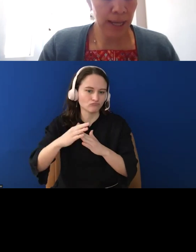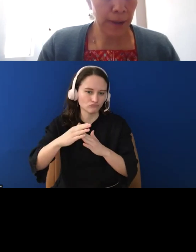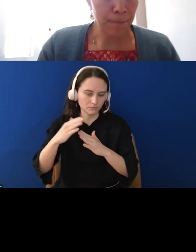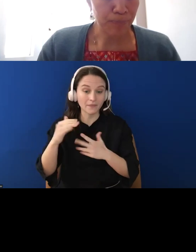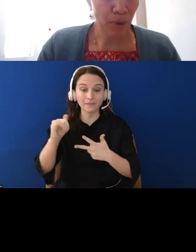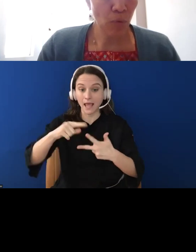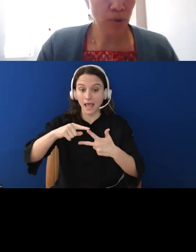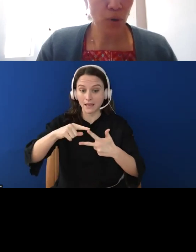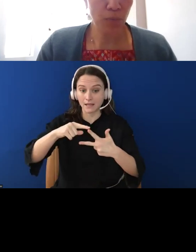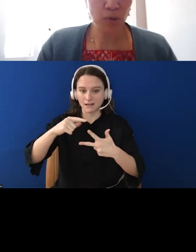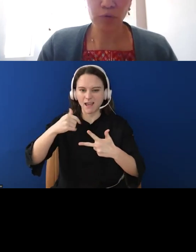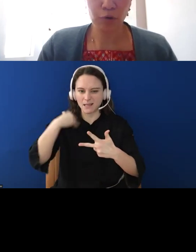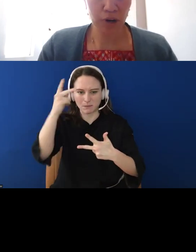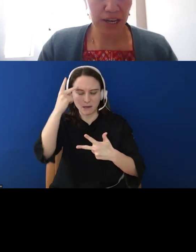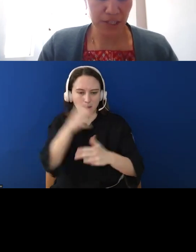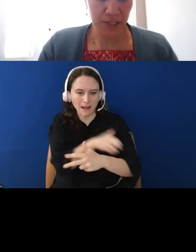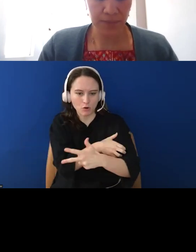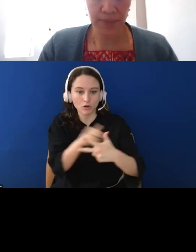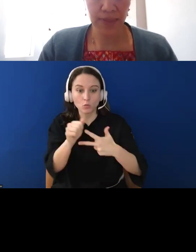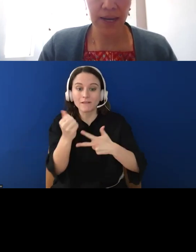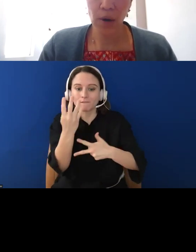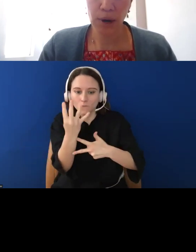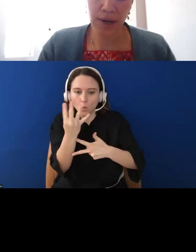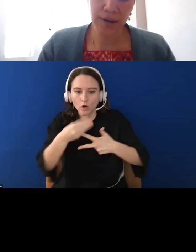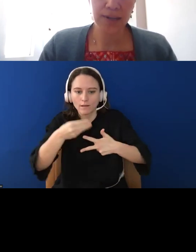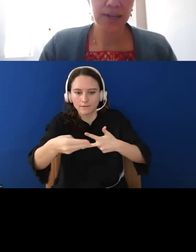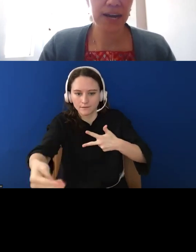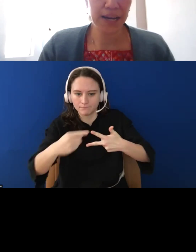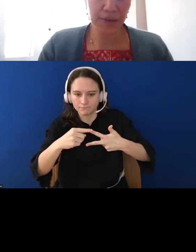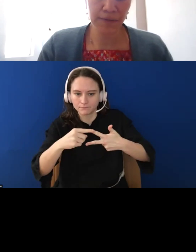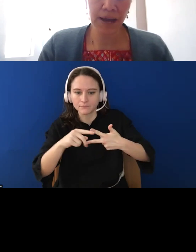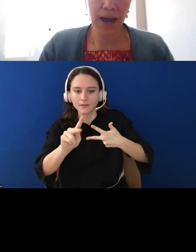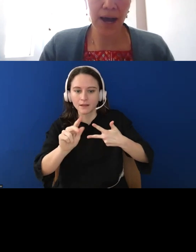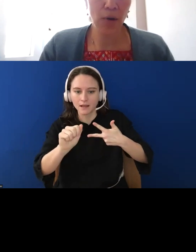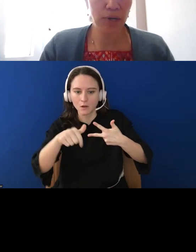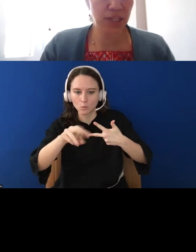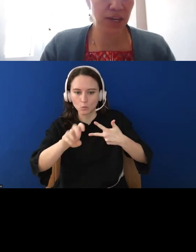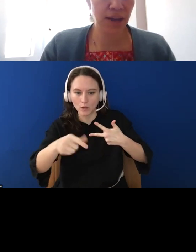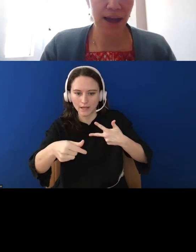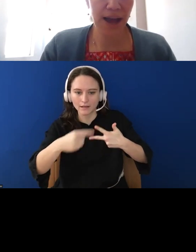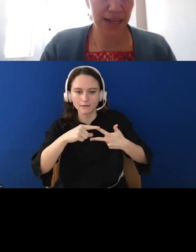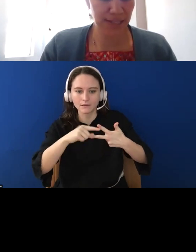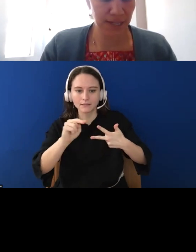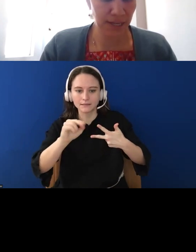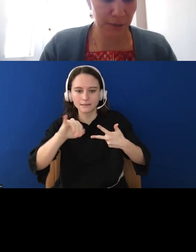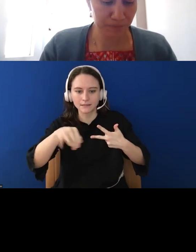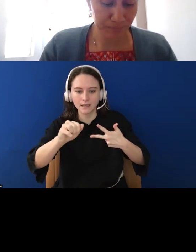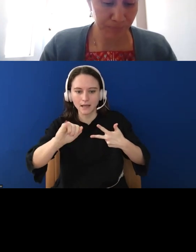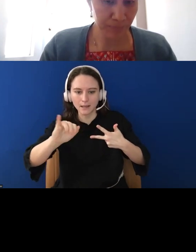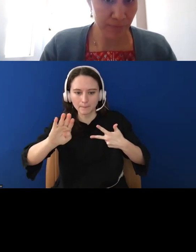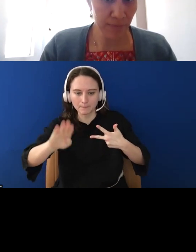confederation was composed of 4 lineages, the Kawek, Nihaib, Ahau K'iche, and